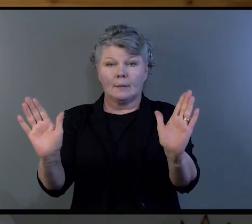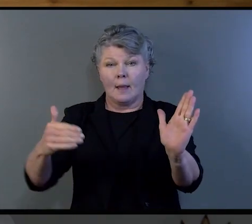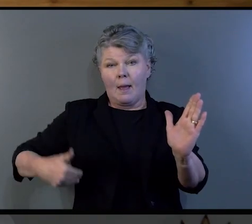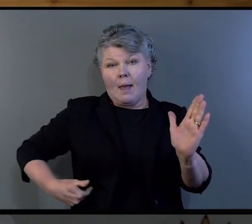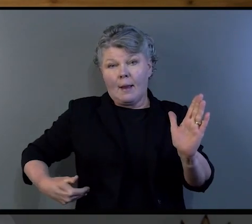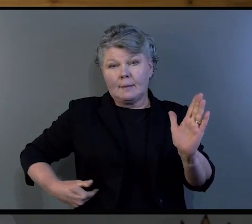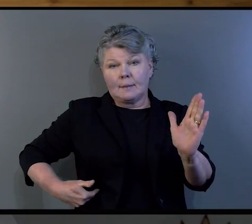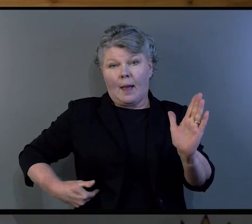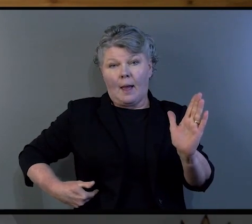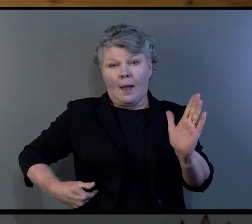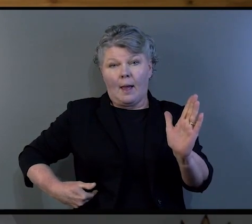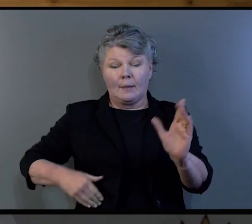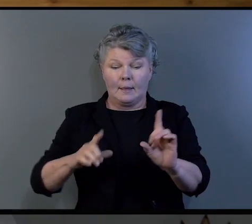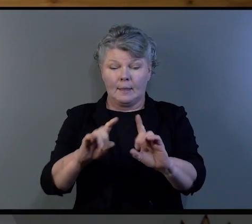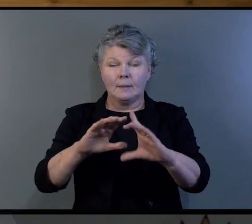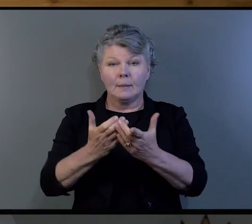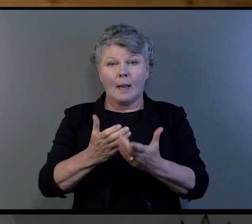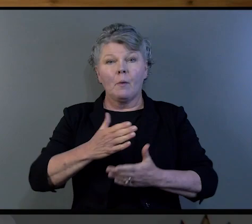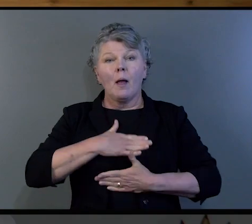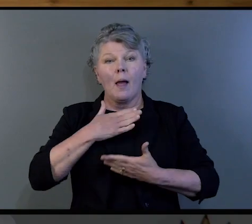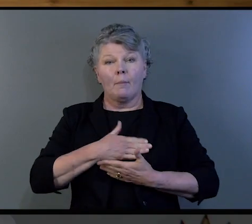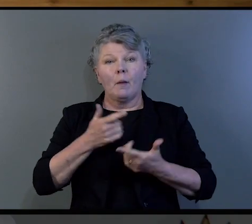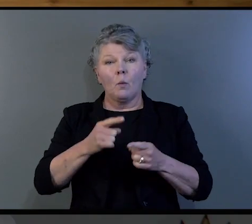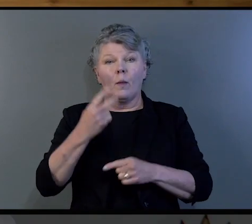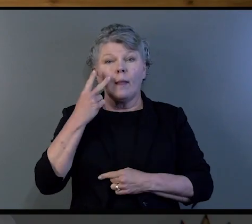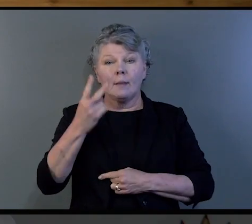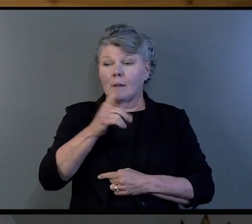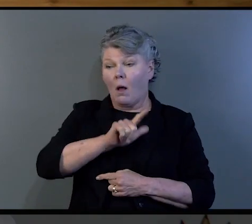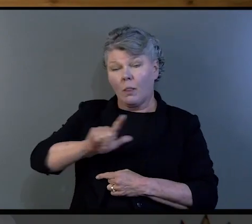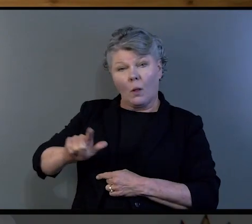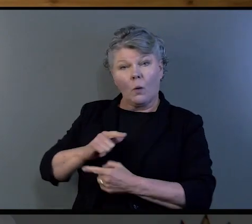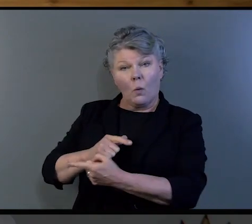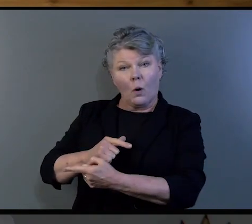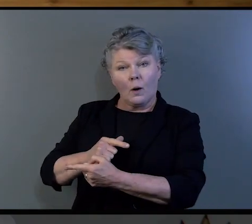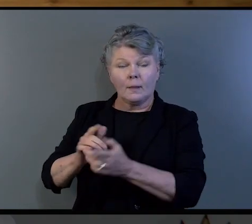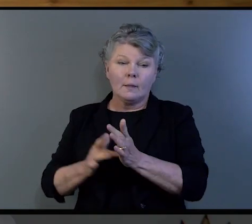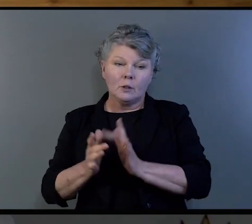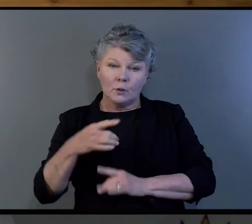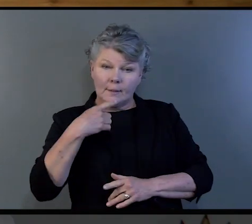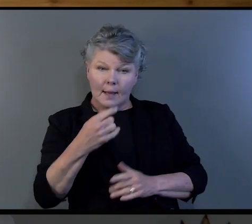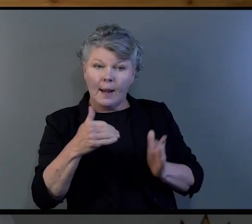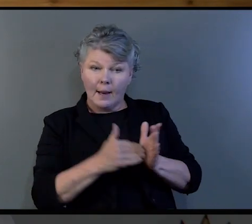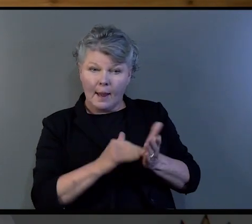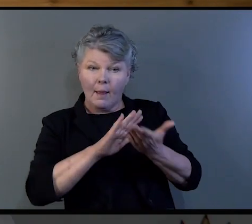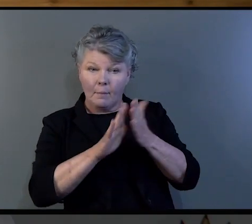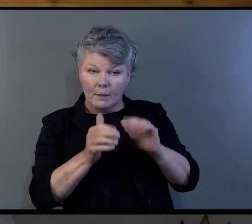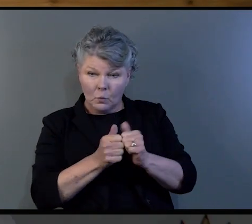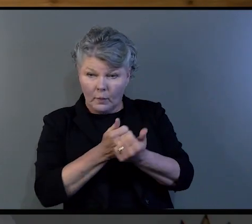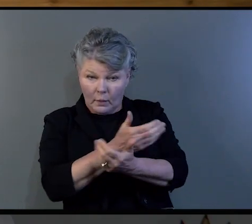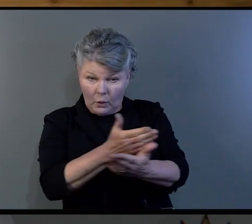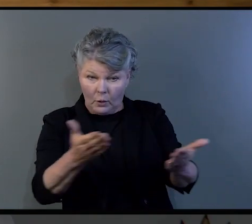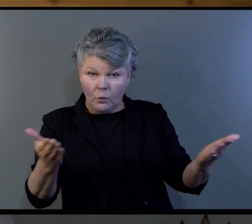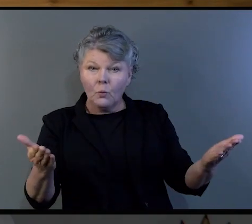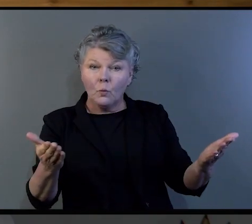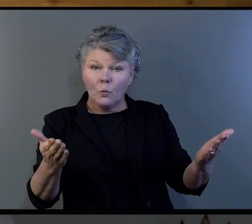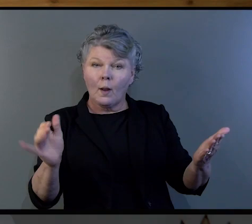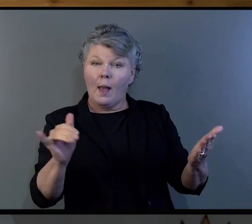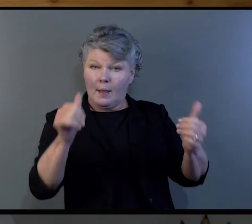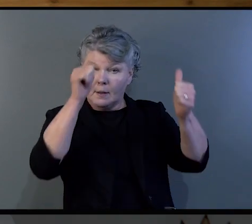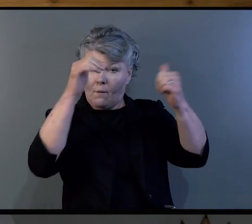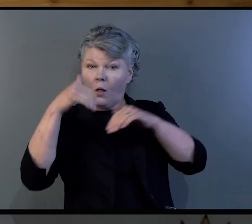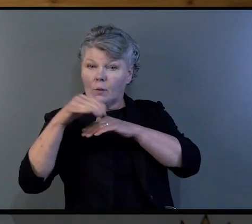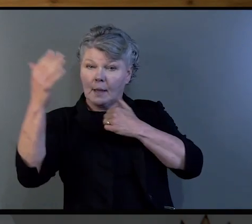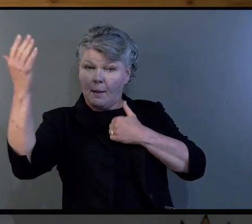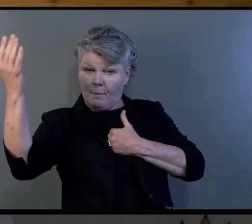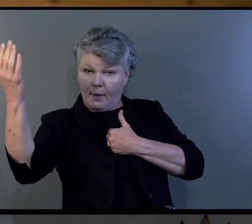side. Then the disciples were glad when they saw the Lord. Jesus said to them again, "Peace be with you. As